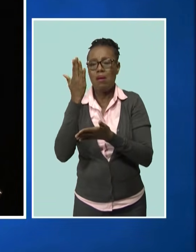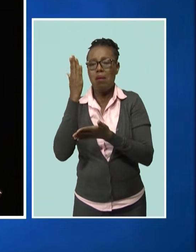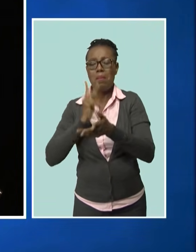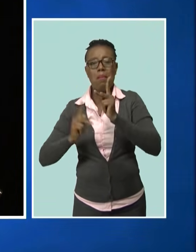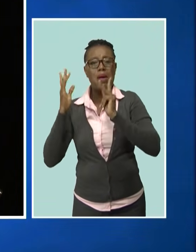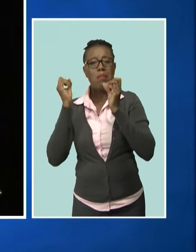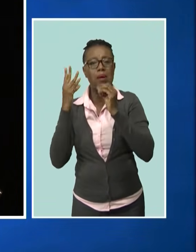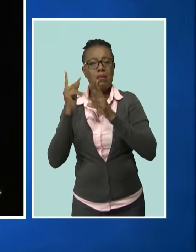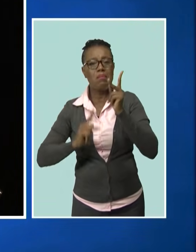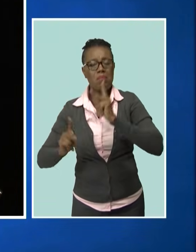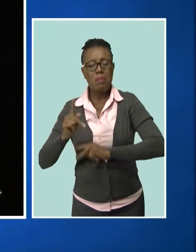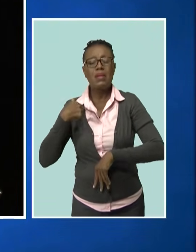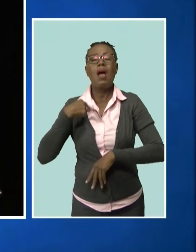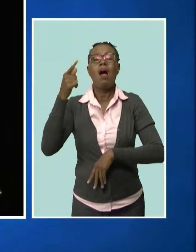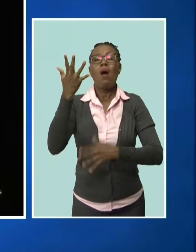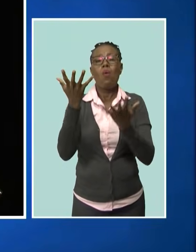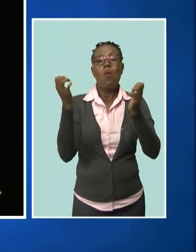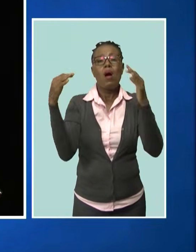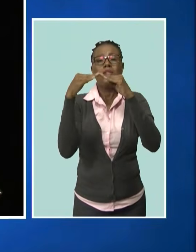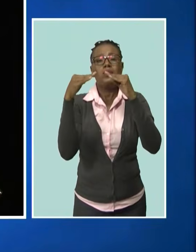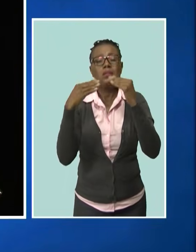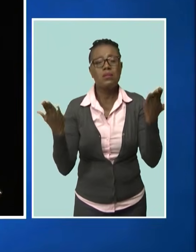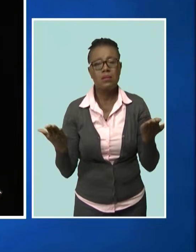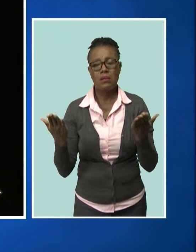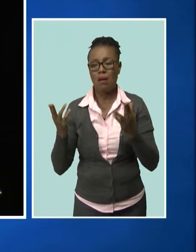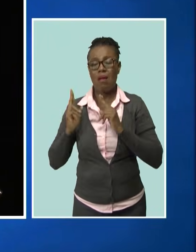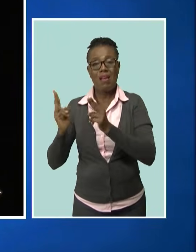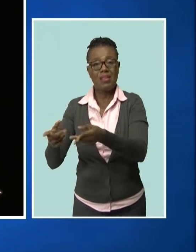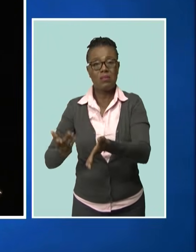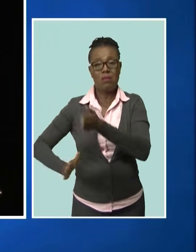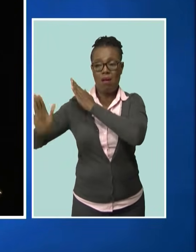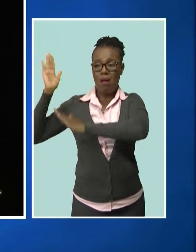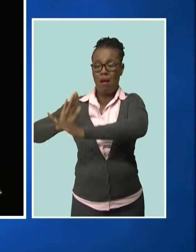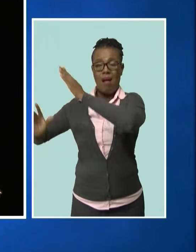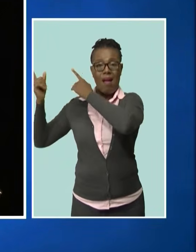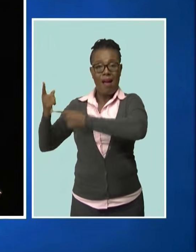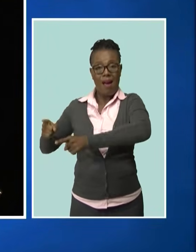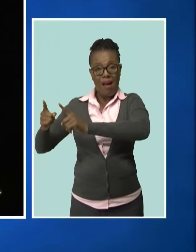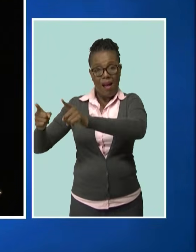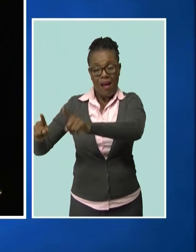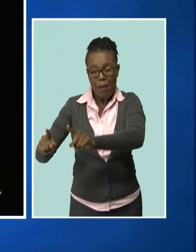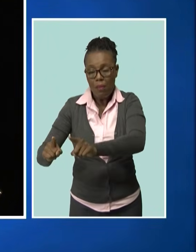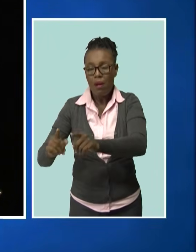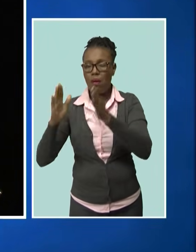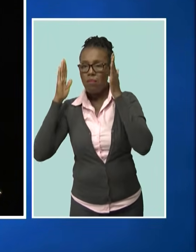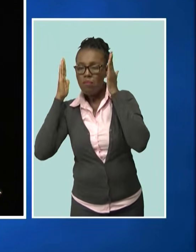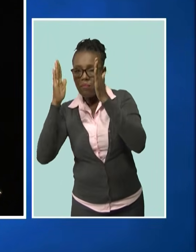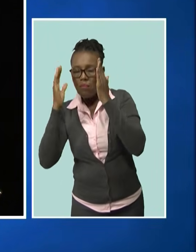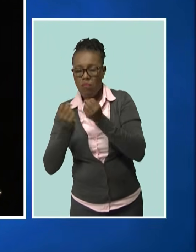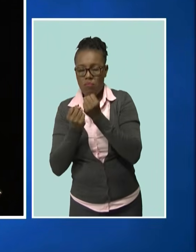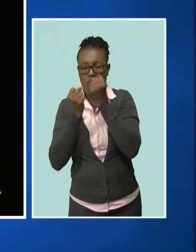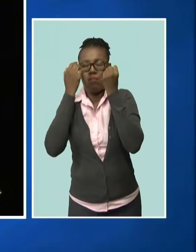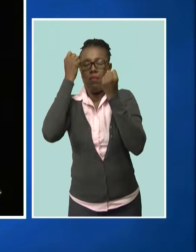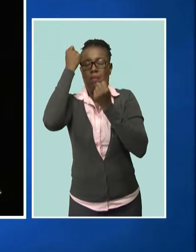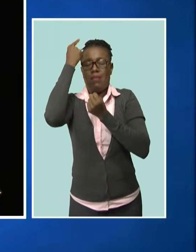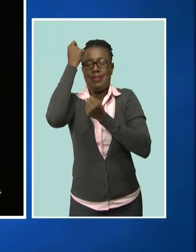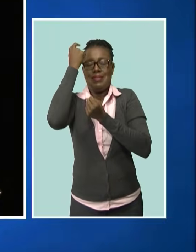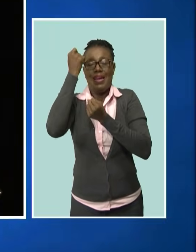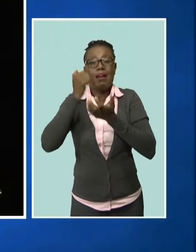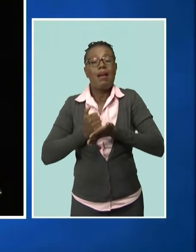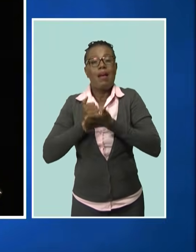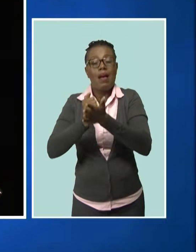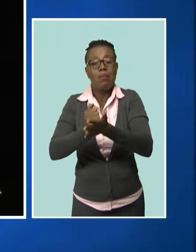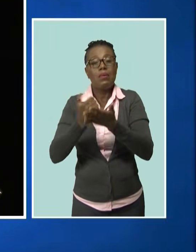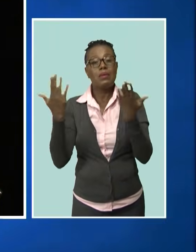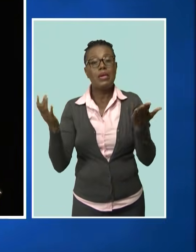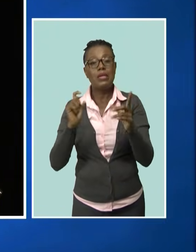justice. By facing our history honestly, we can better understand the world we live in and the changes we still